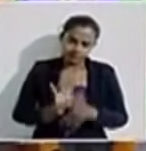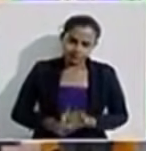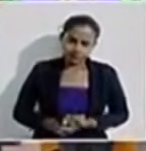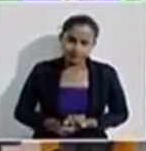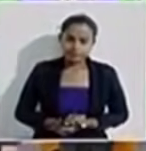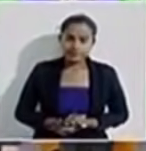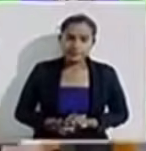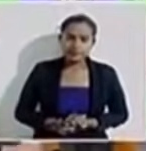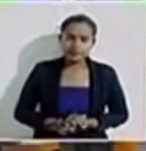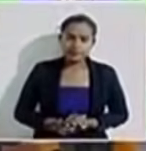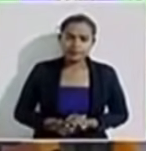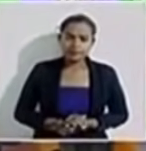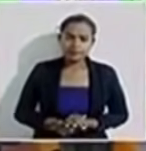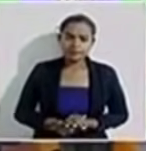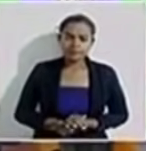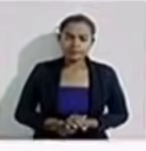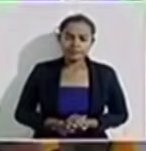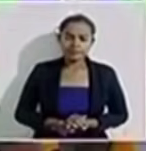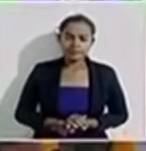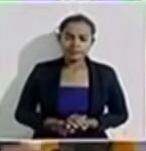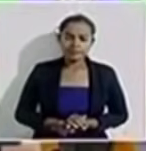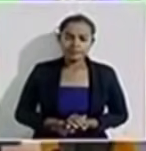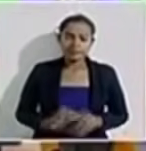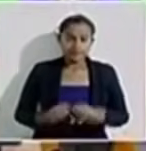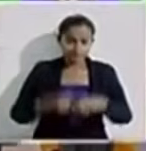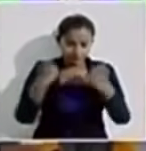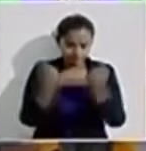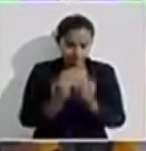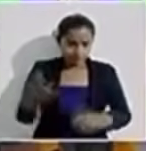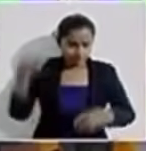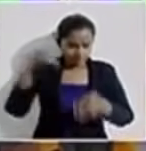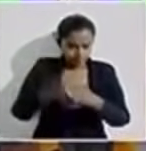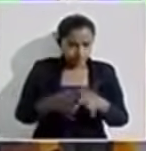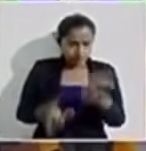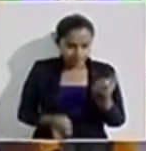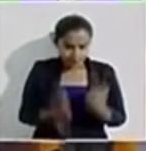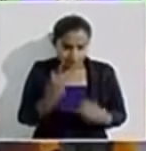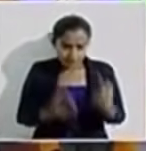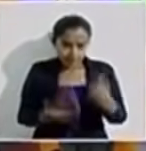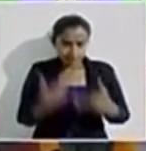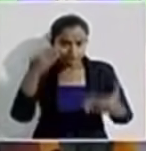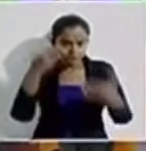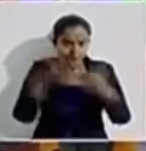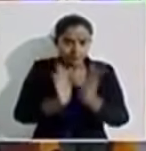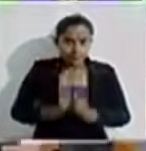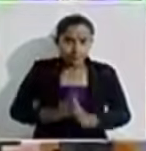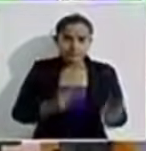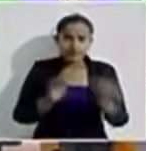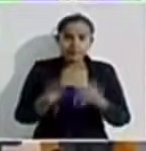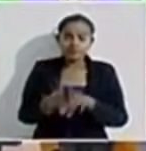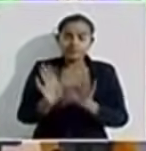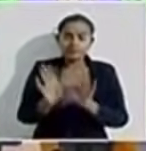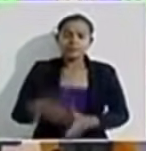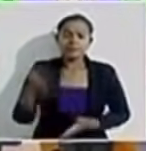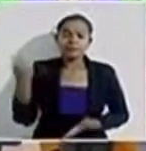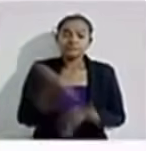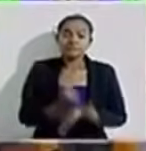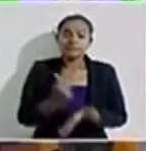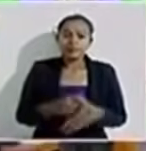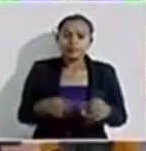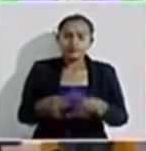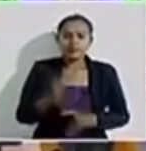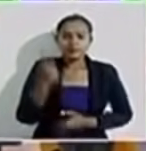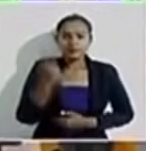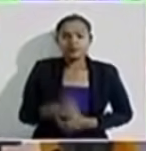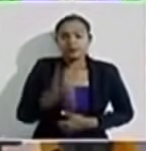A commission was appointed to probe the alleged fraud and irregularities at the central bank between 2006 to 2015.